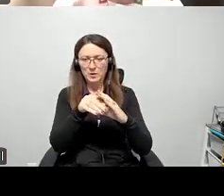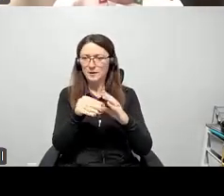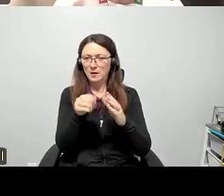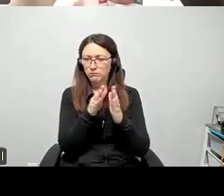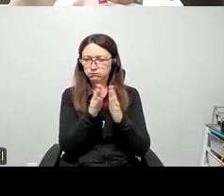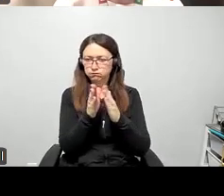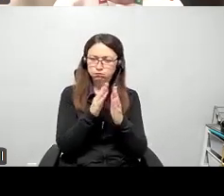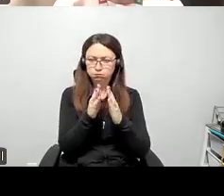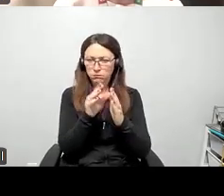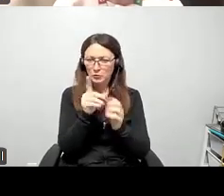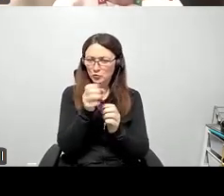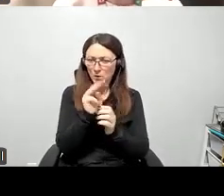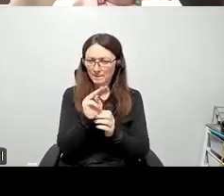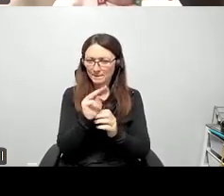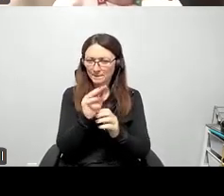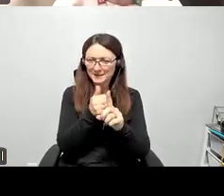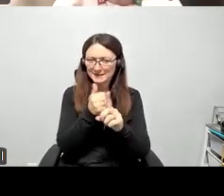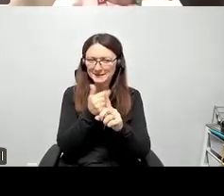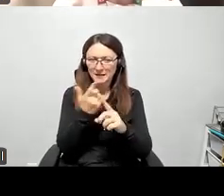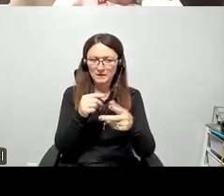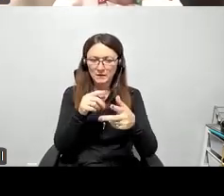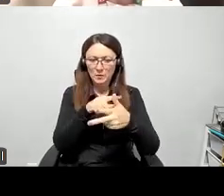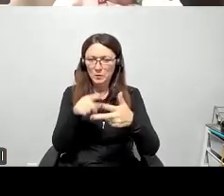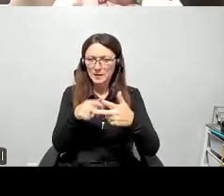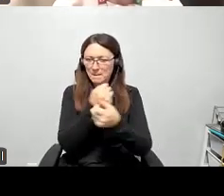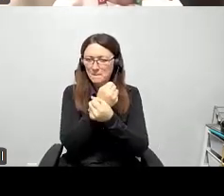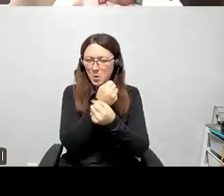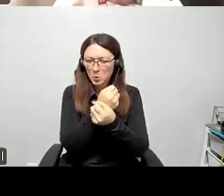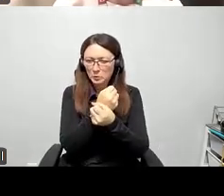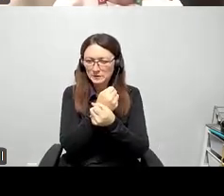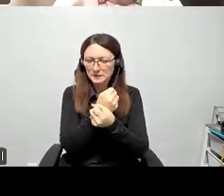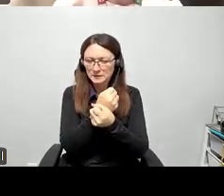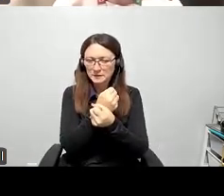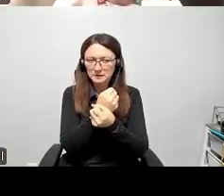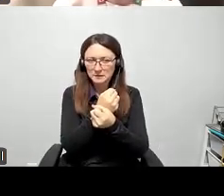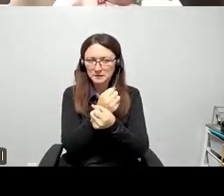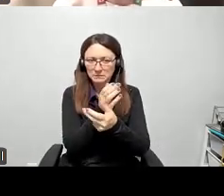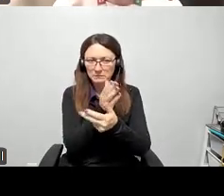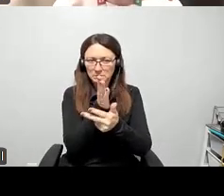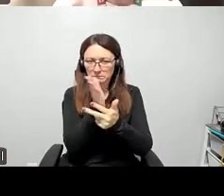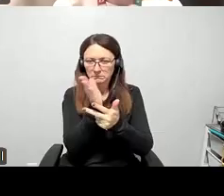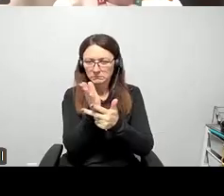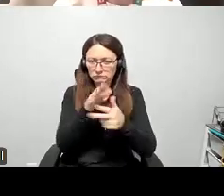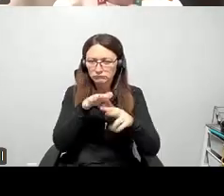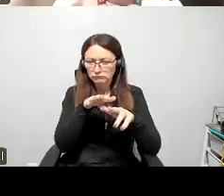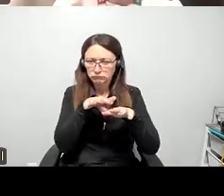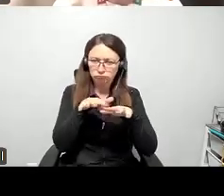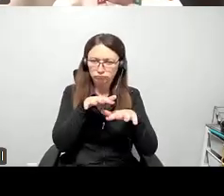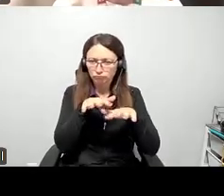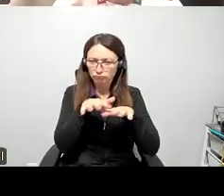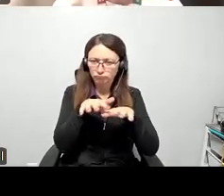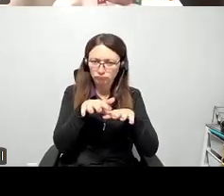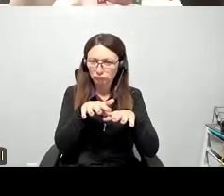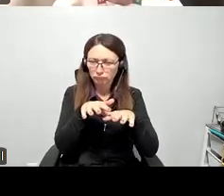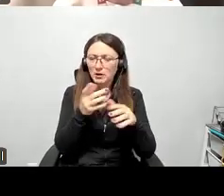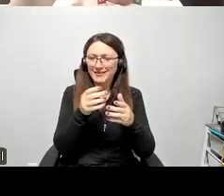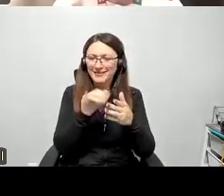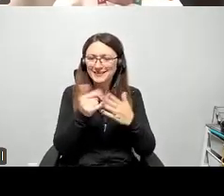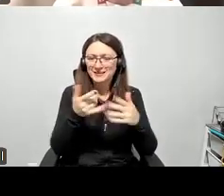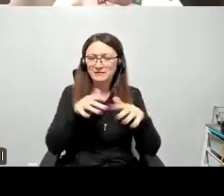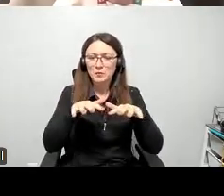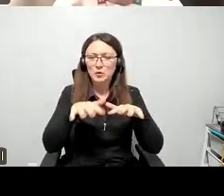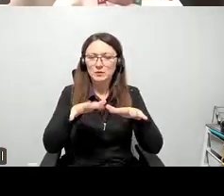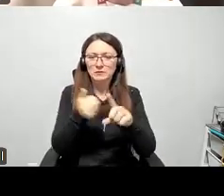forth. And it sets the three little bones into motion. And these